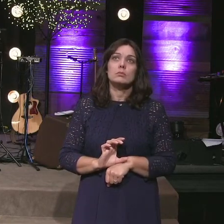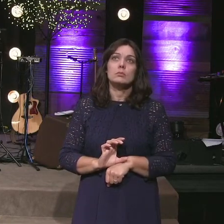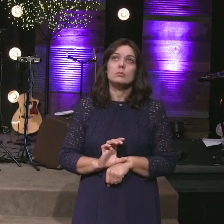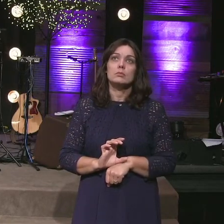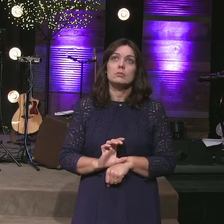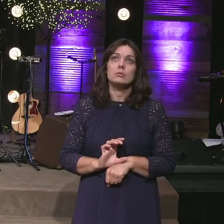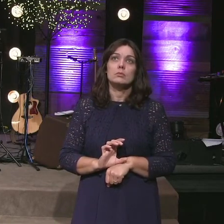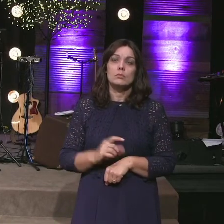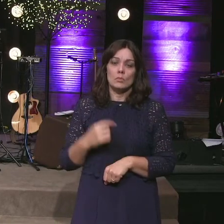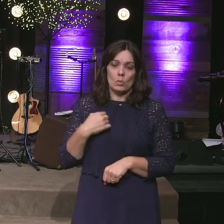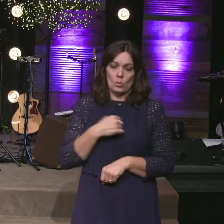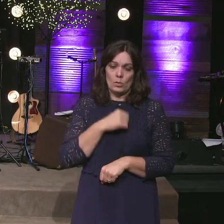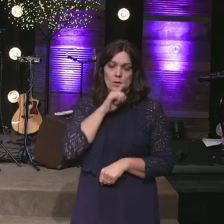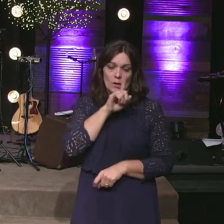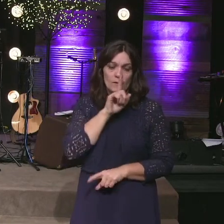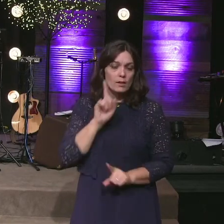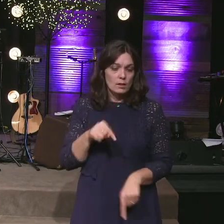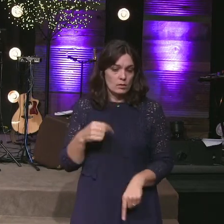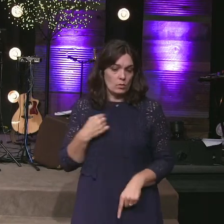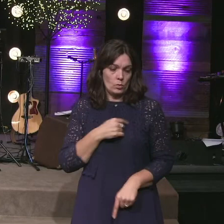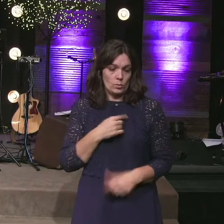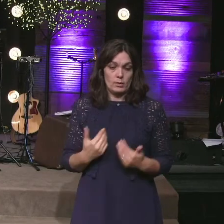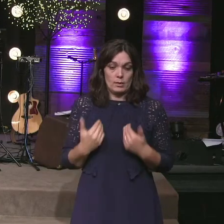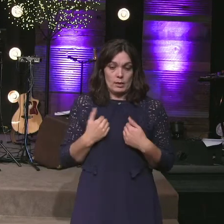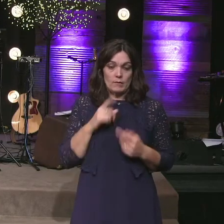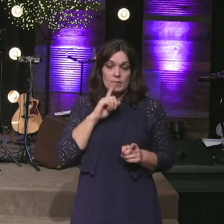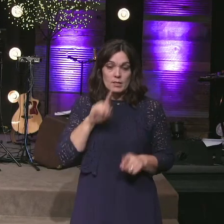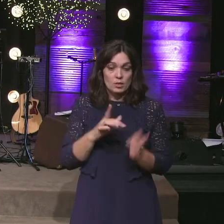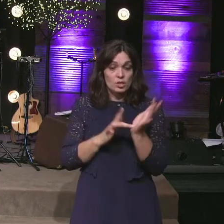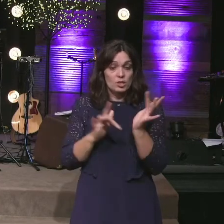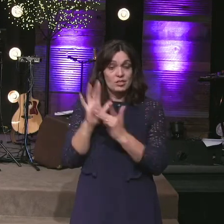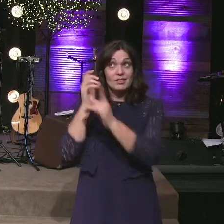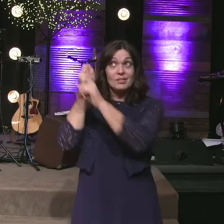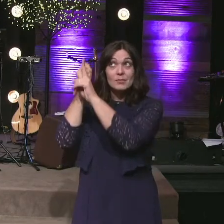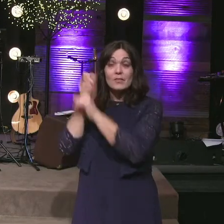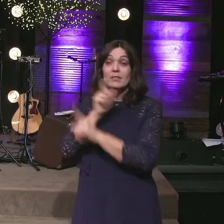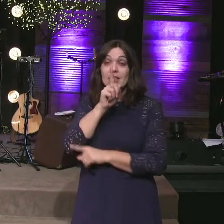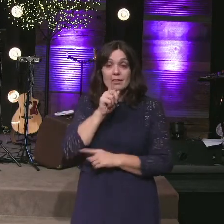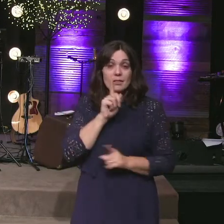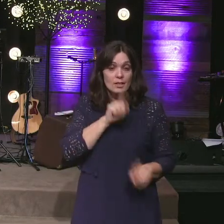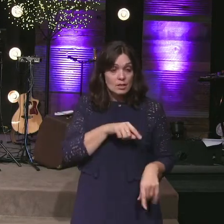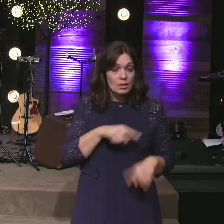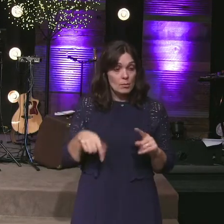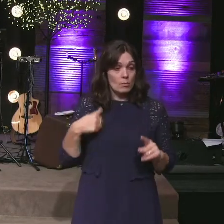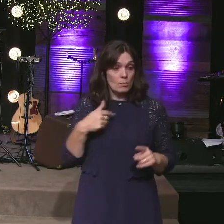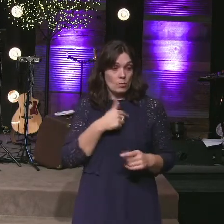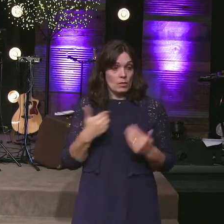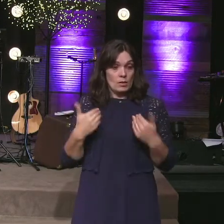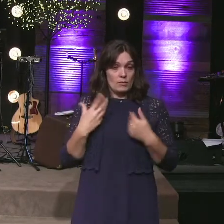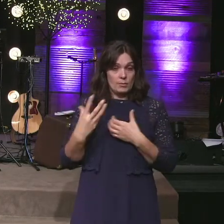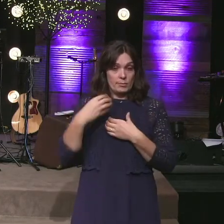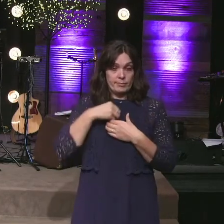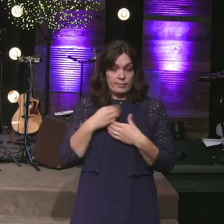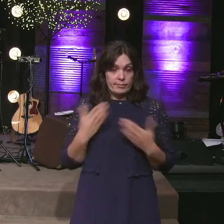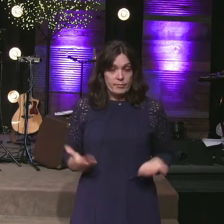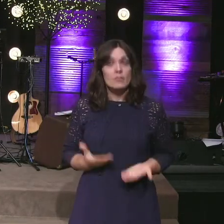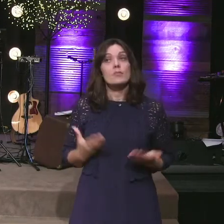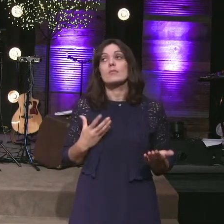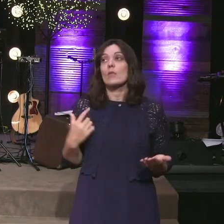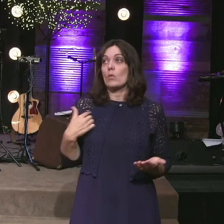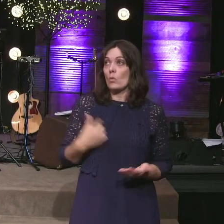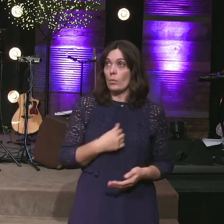We're the answer. We have the answer. Jesus is the answer. But we carry him. We're the